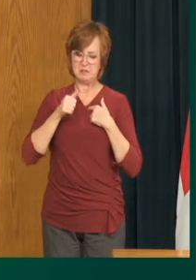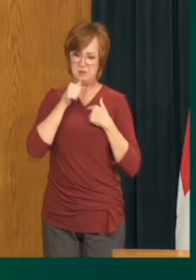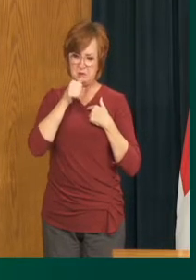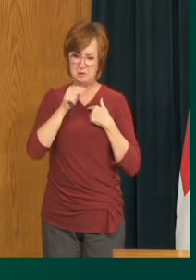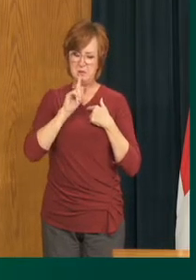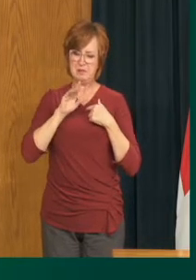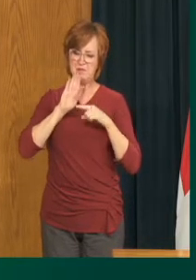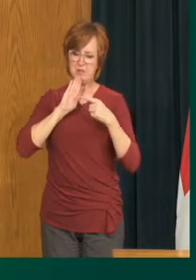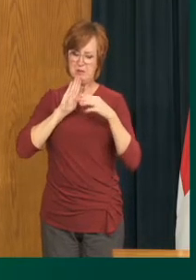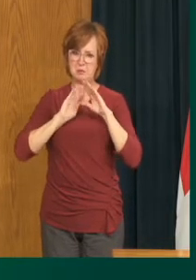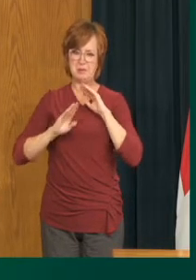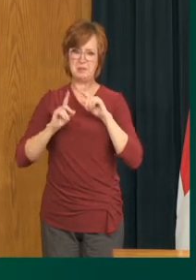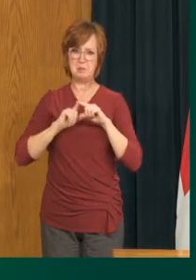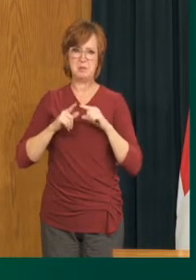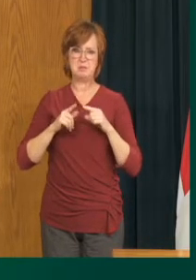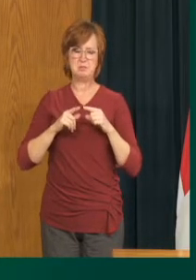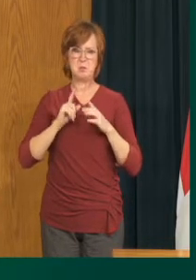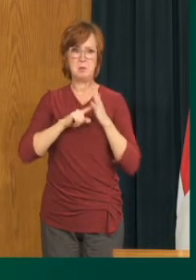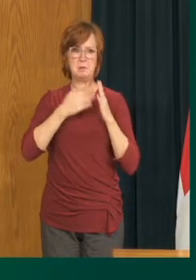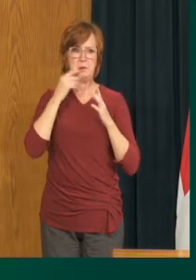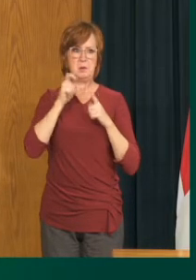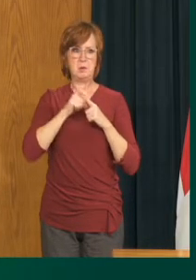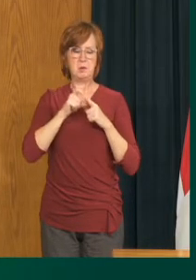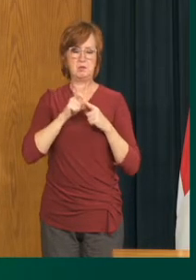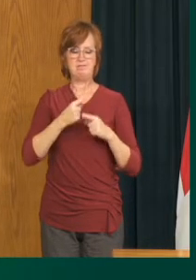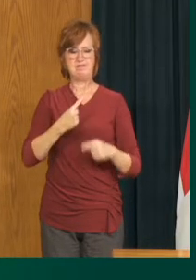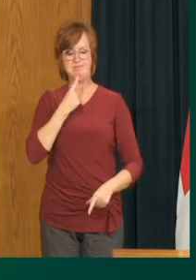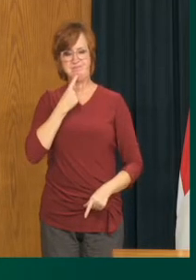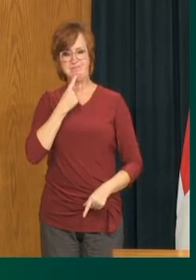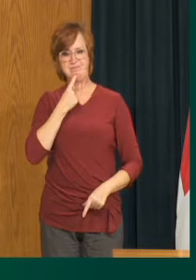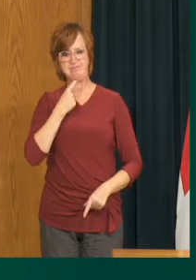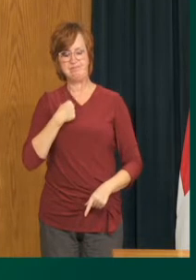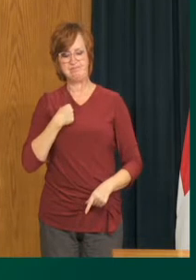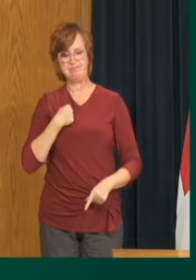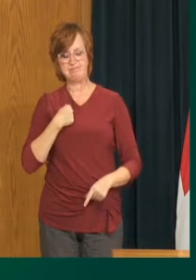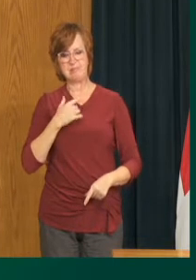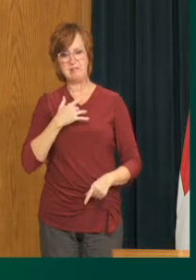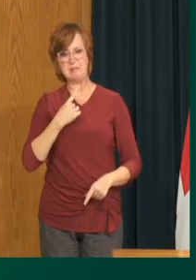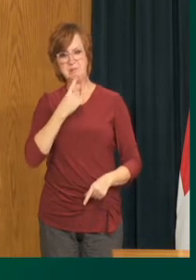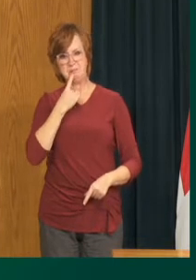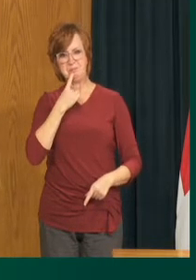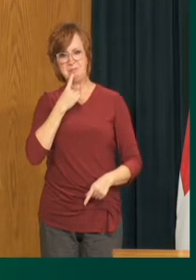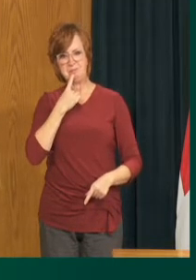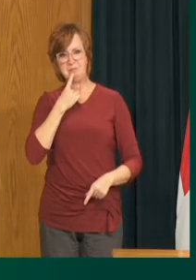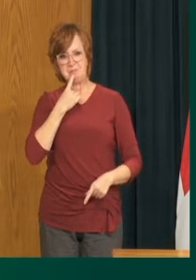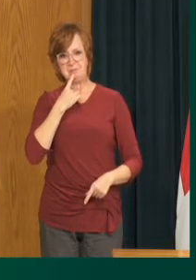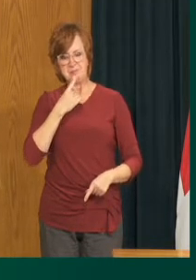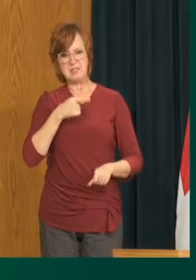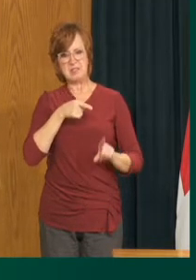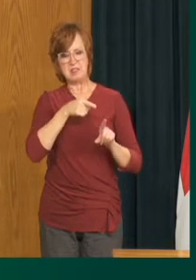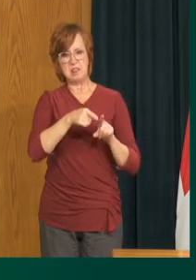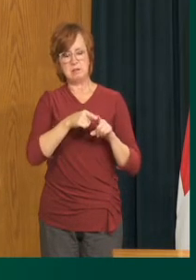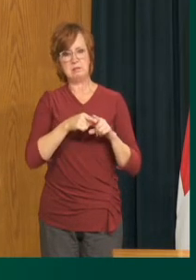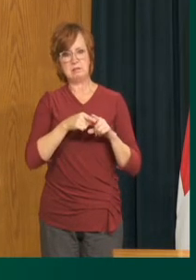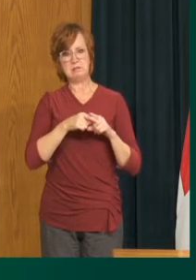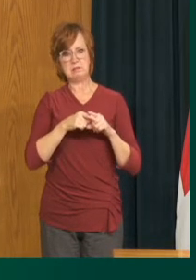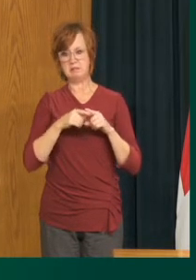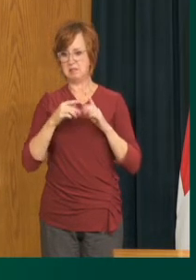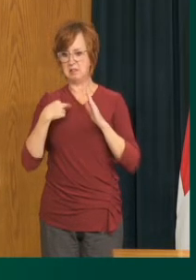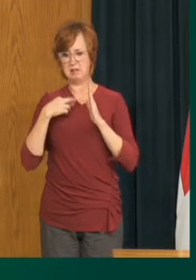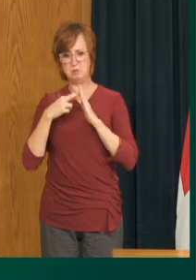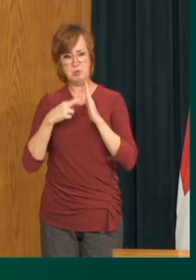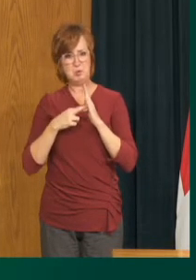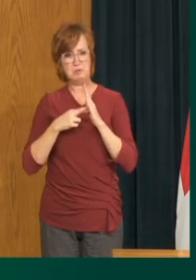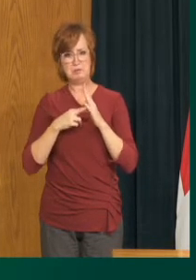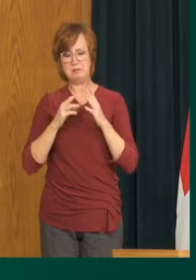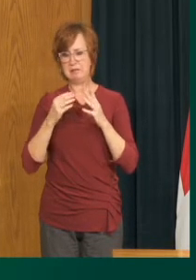do have people that aren't adhering to the public health guidelines, in particular at this point in time when we do have our students